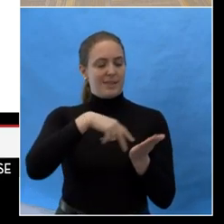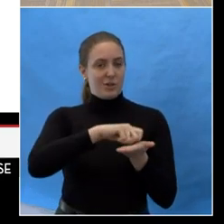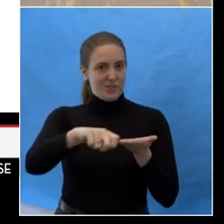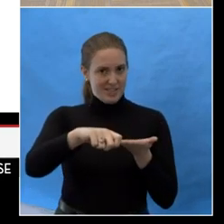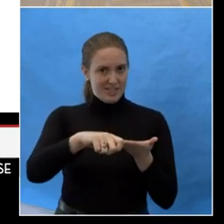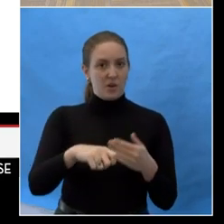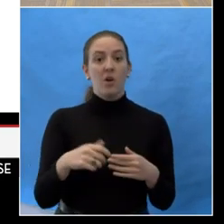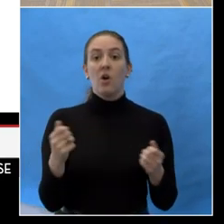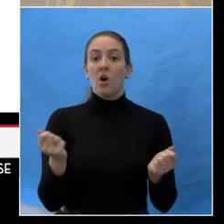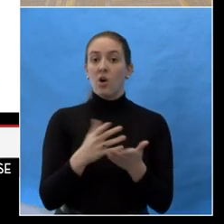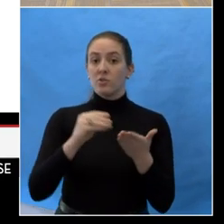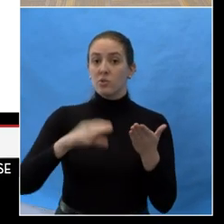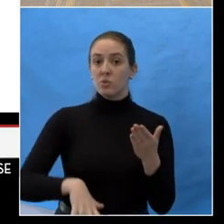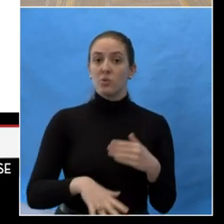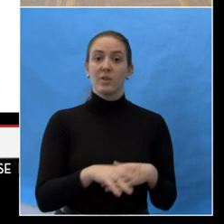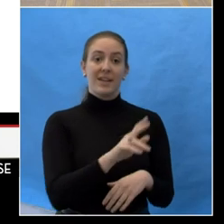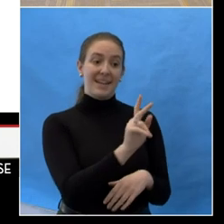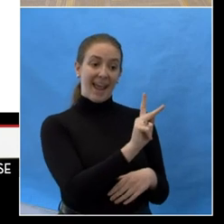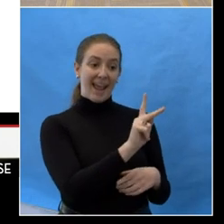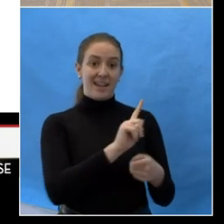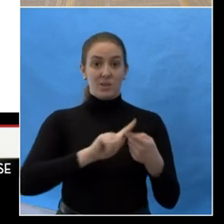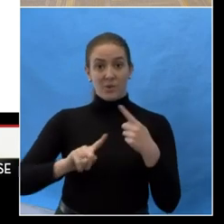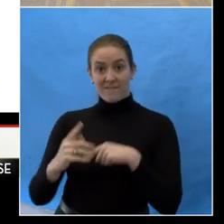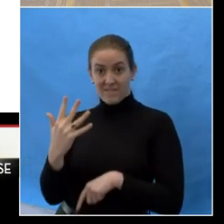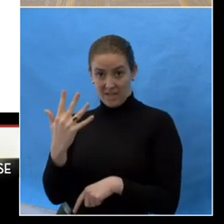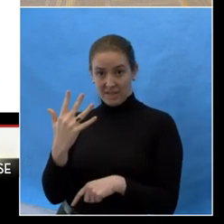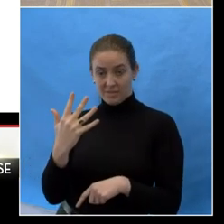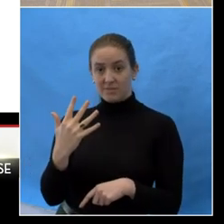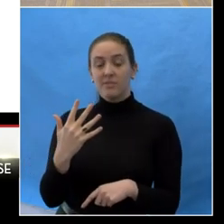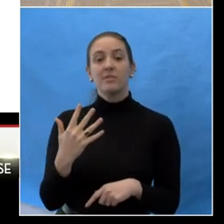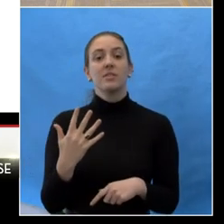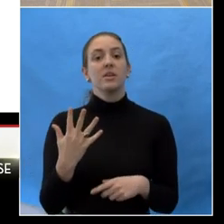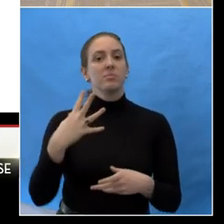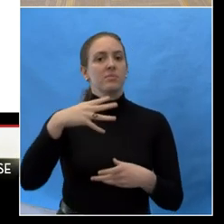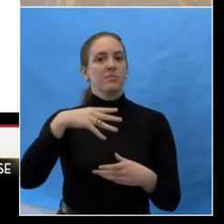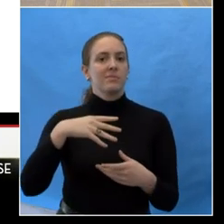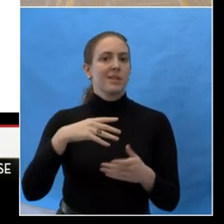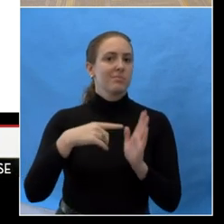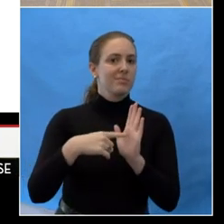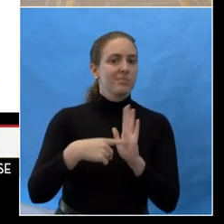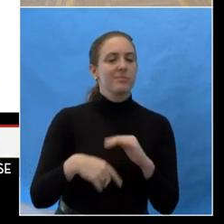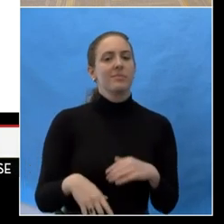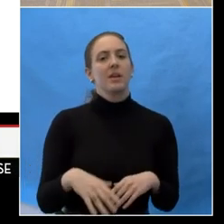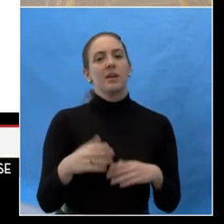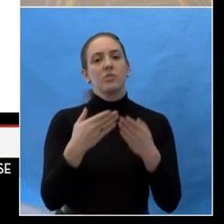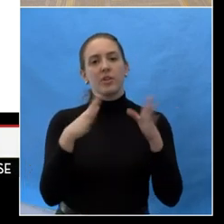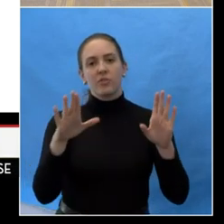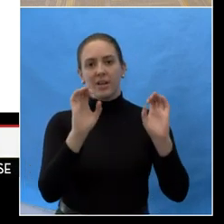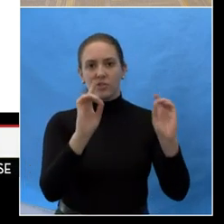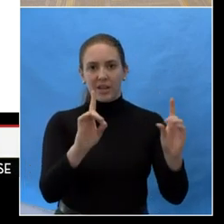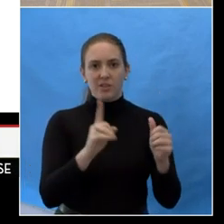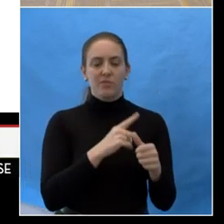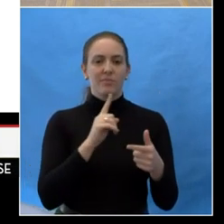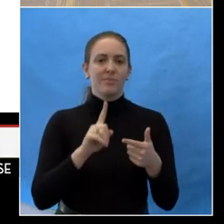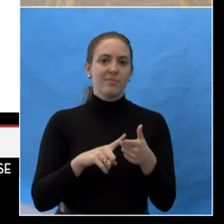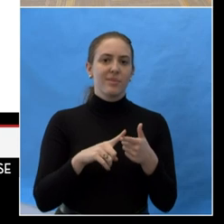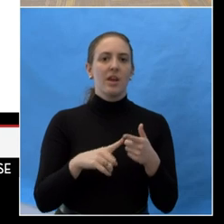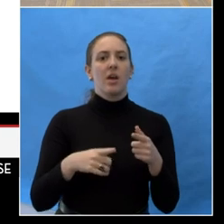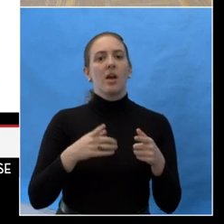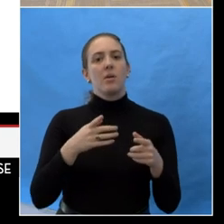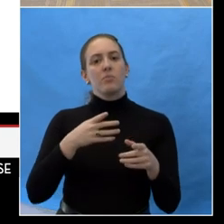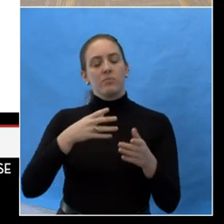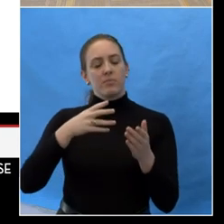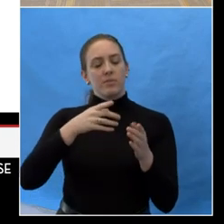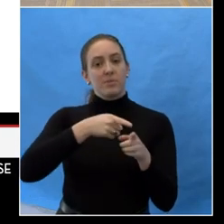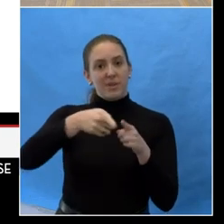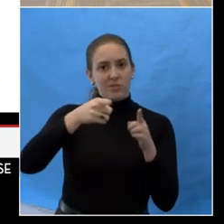grades K through grade 5, including general education teachers, English learner teachers, reading specialists and